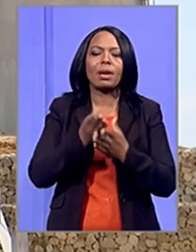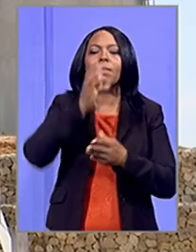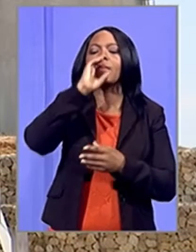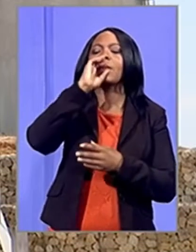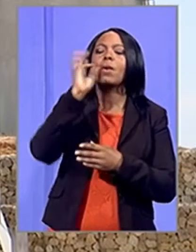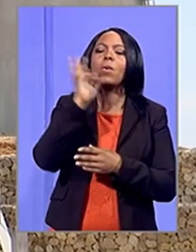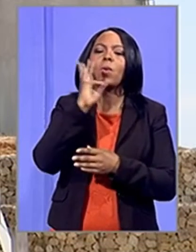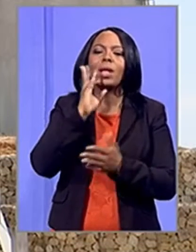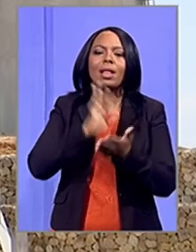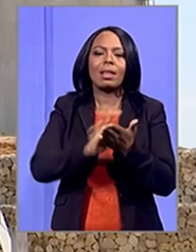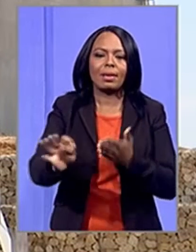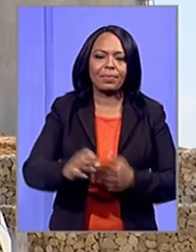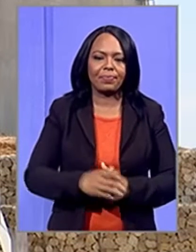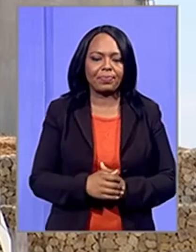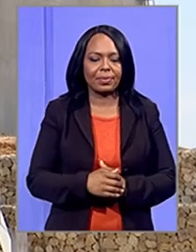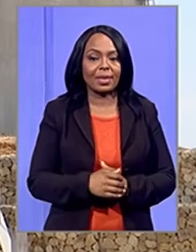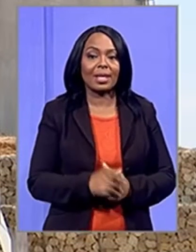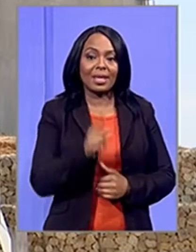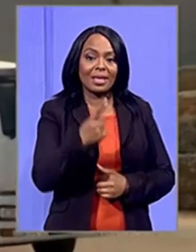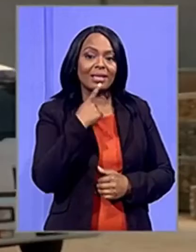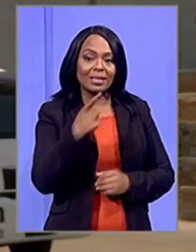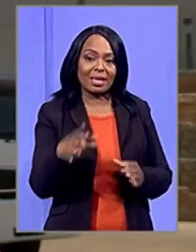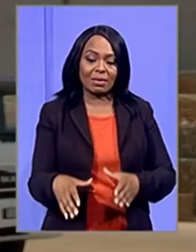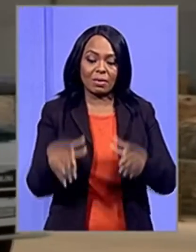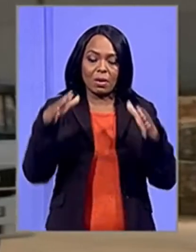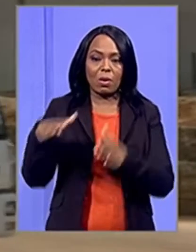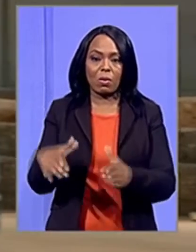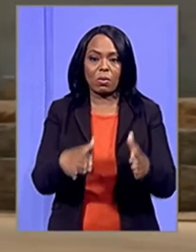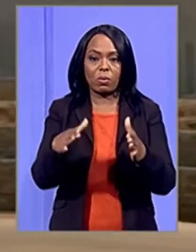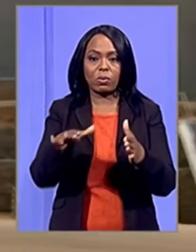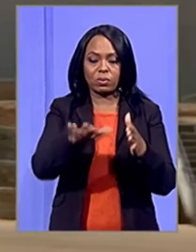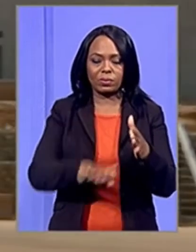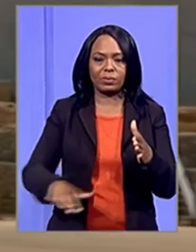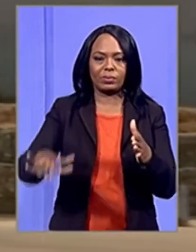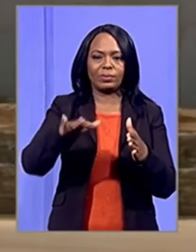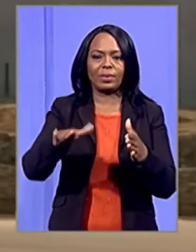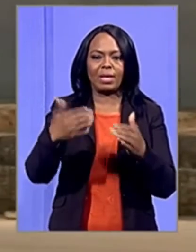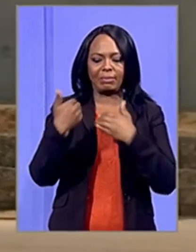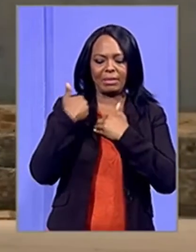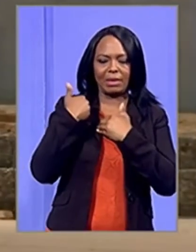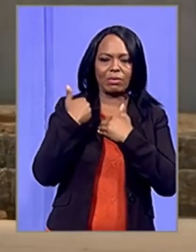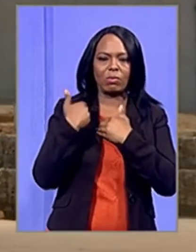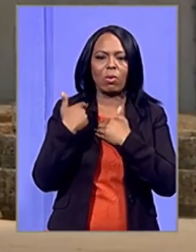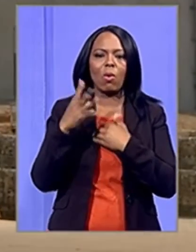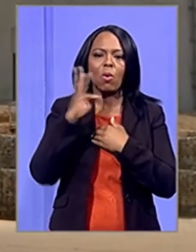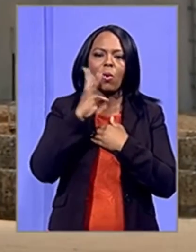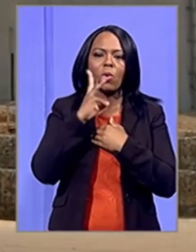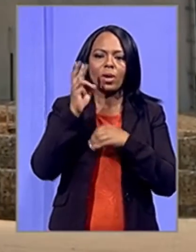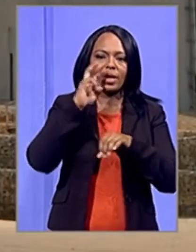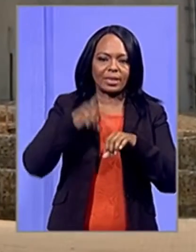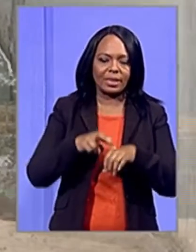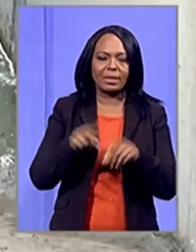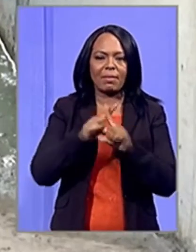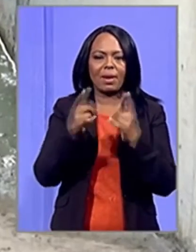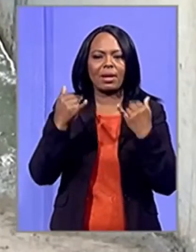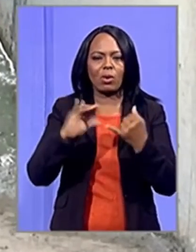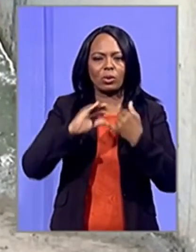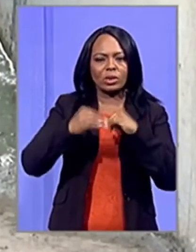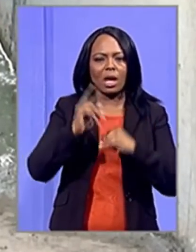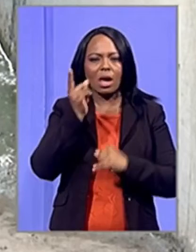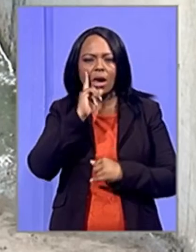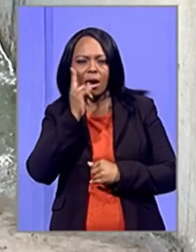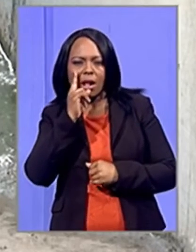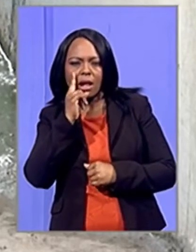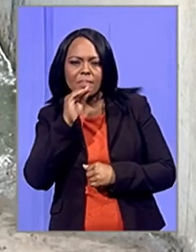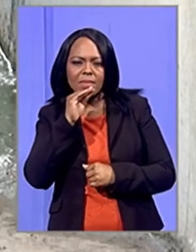jaaka Makunyane ba re ke ka ntlha letamo leno la polokelo ya metsi lena la tladiwa ka metsi e le go leka go bona gore